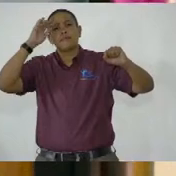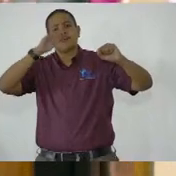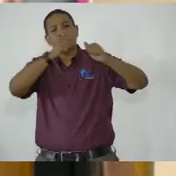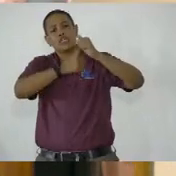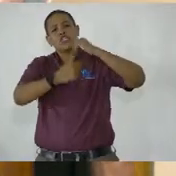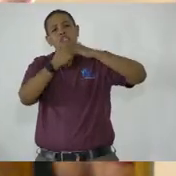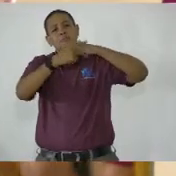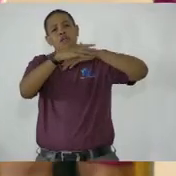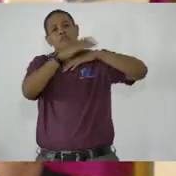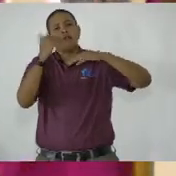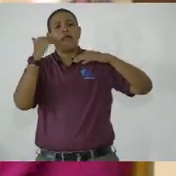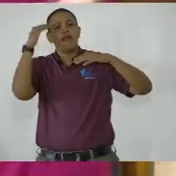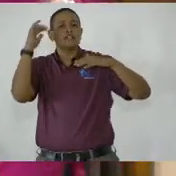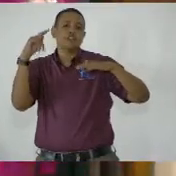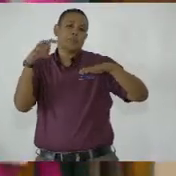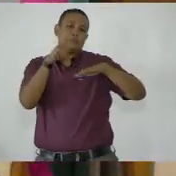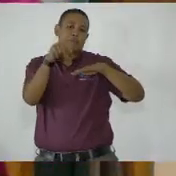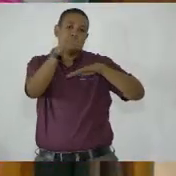Unfortunately, Madam Speaker,